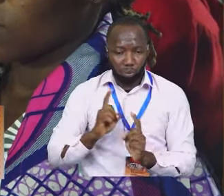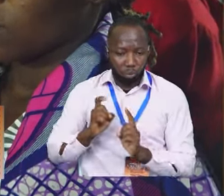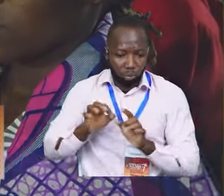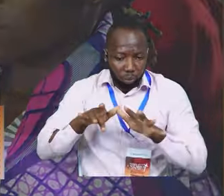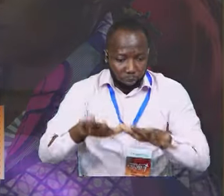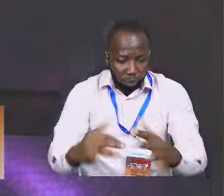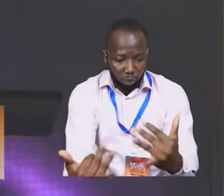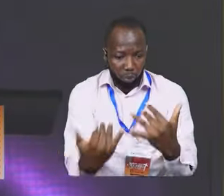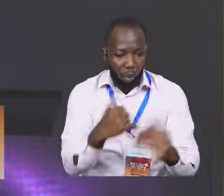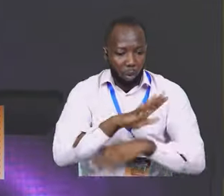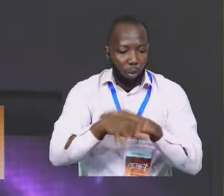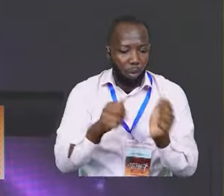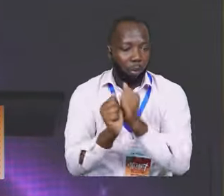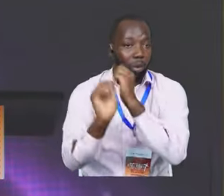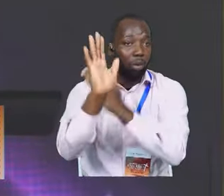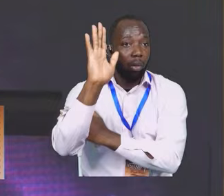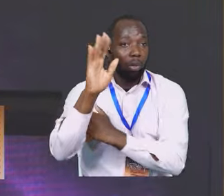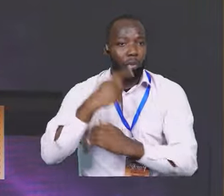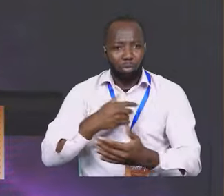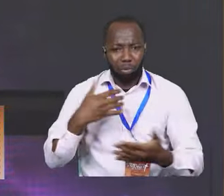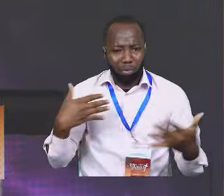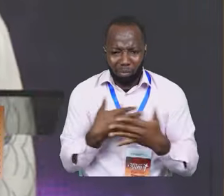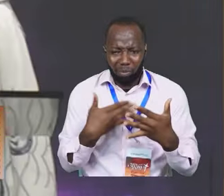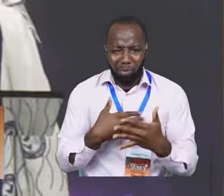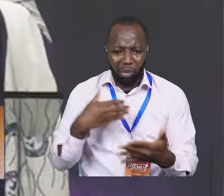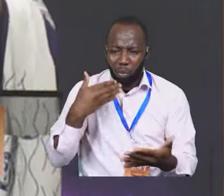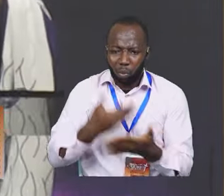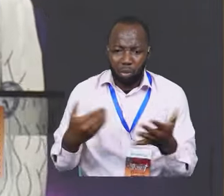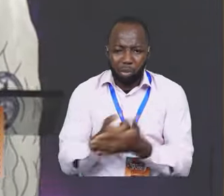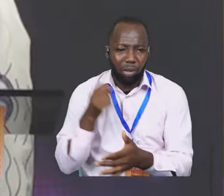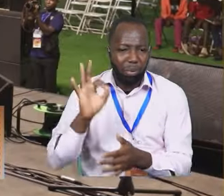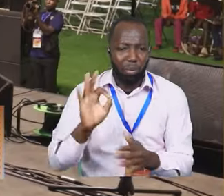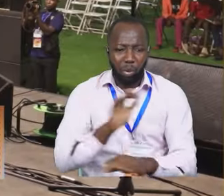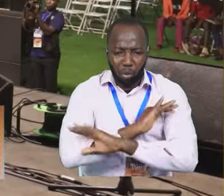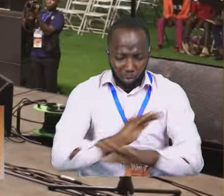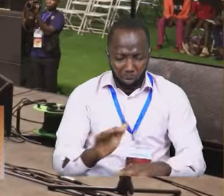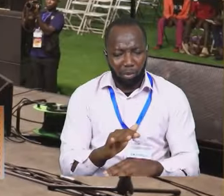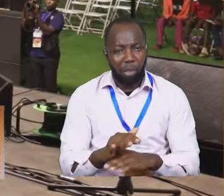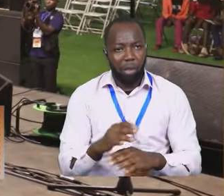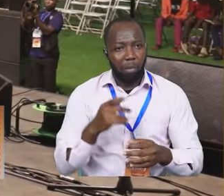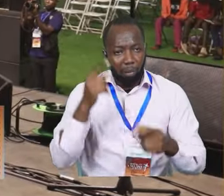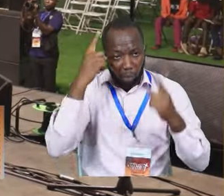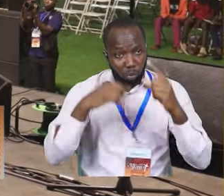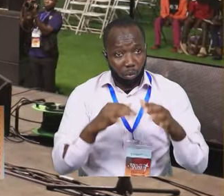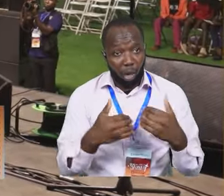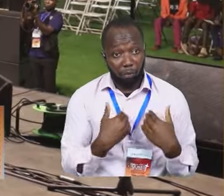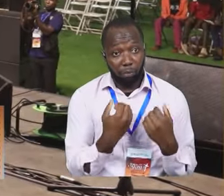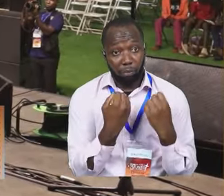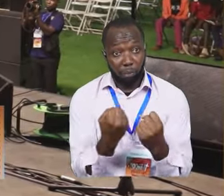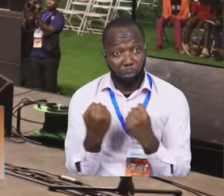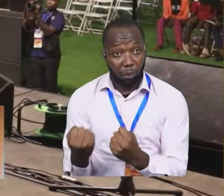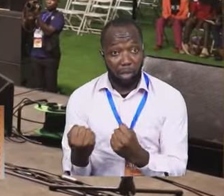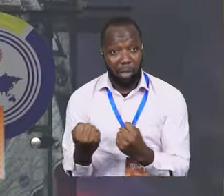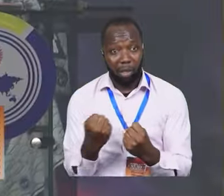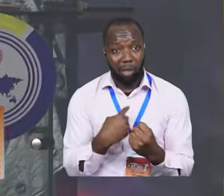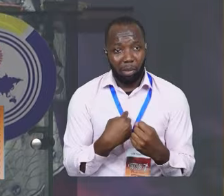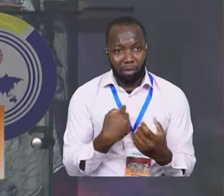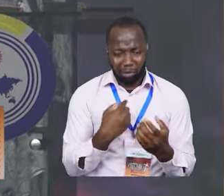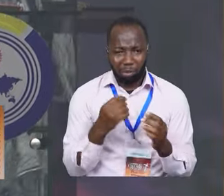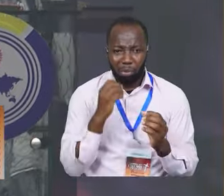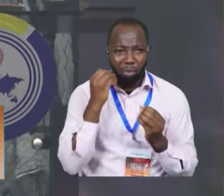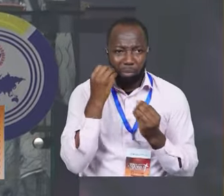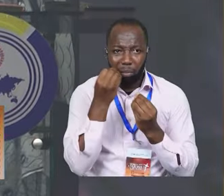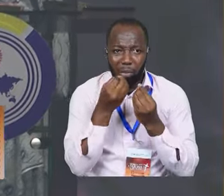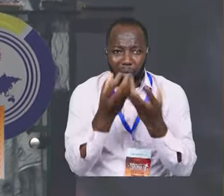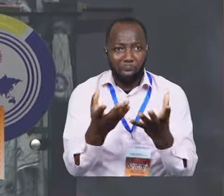walk with the power. Don't be afraid of the gospel. For there is power in you. As I